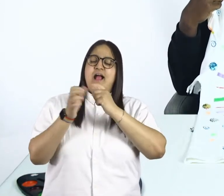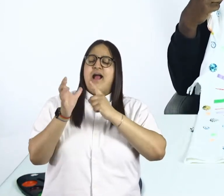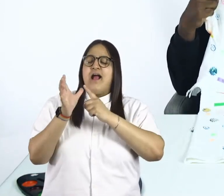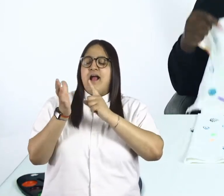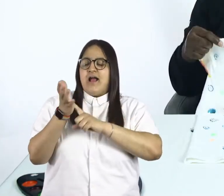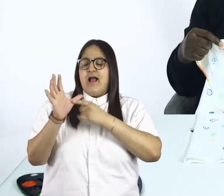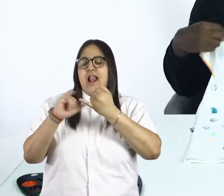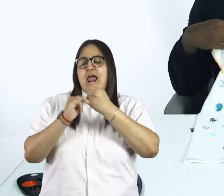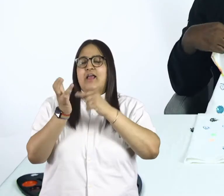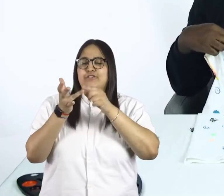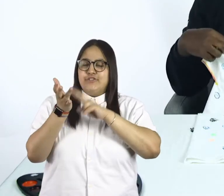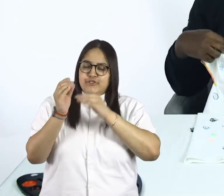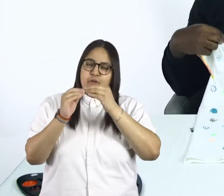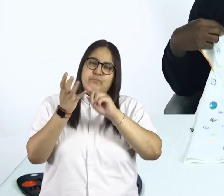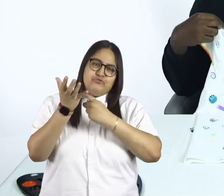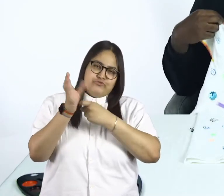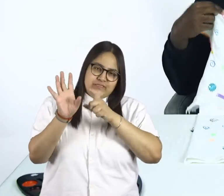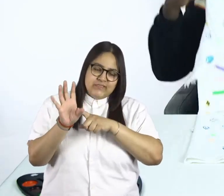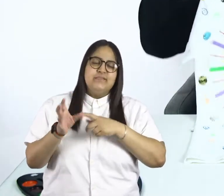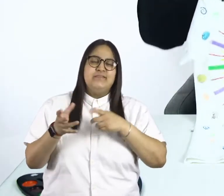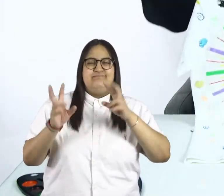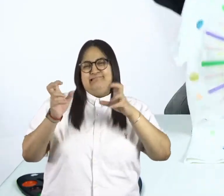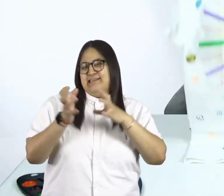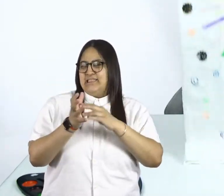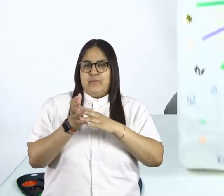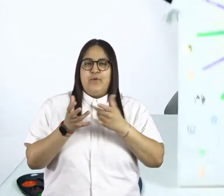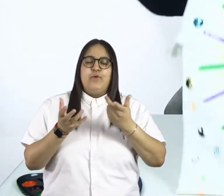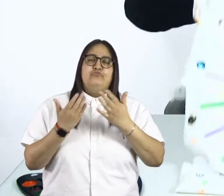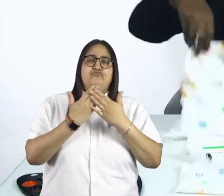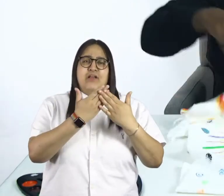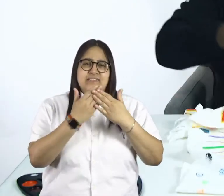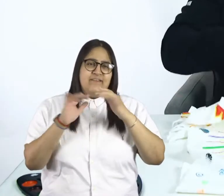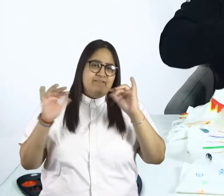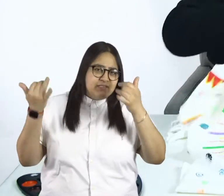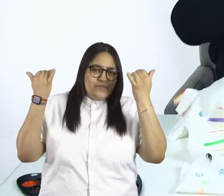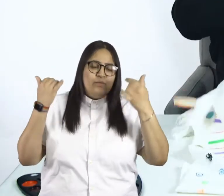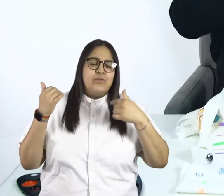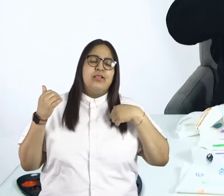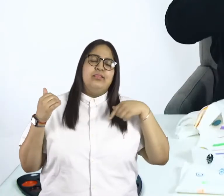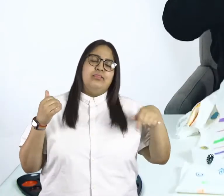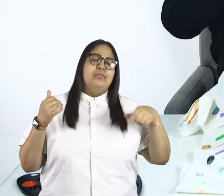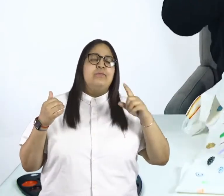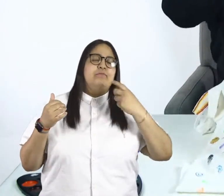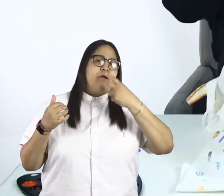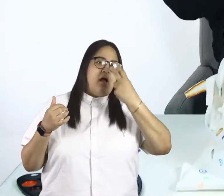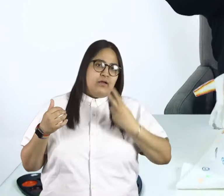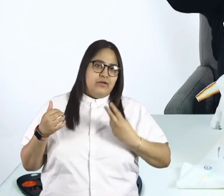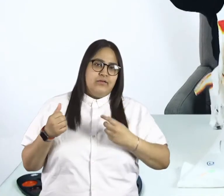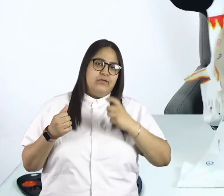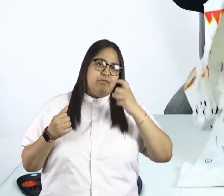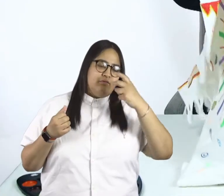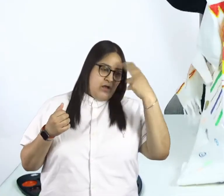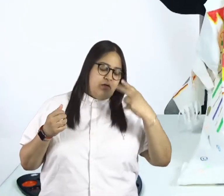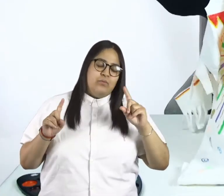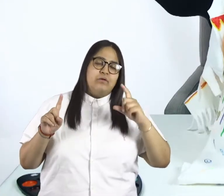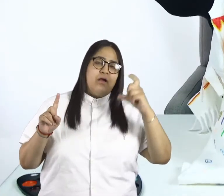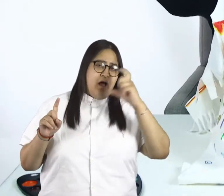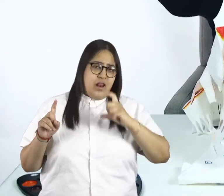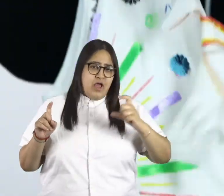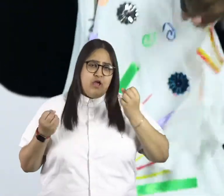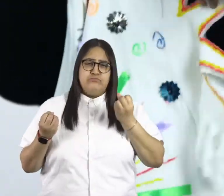be colourful, and that's pretty much the look I went for, especially with like our